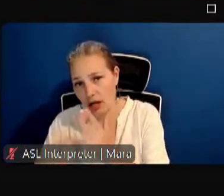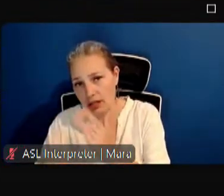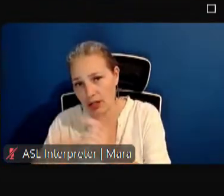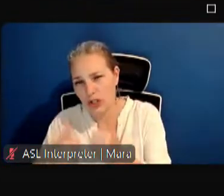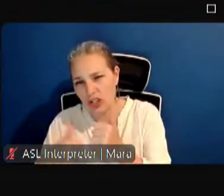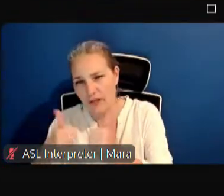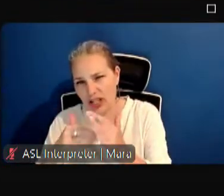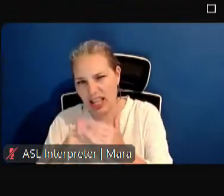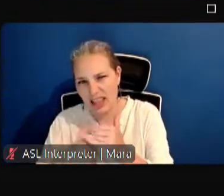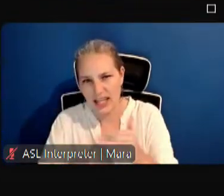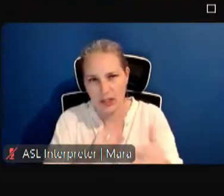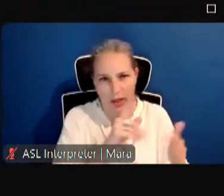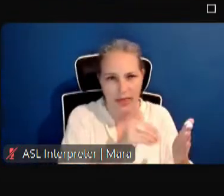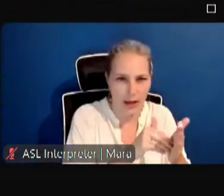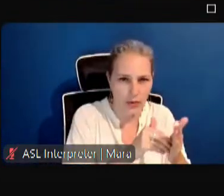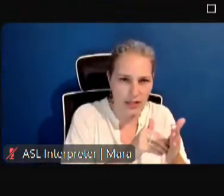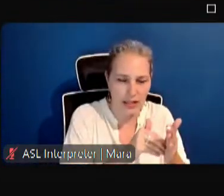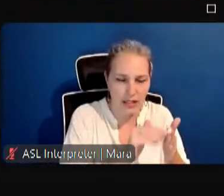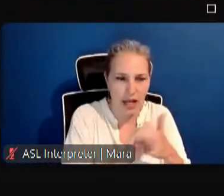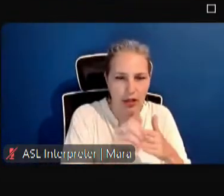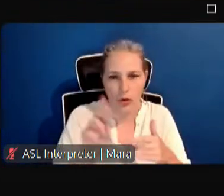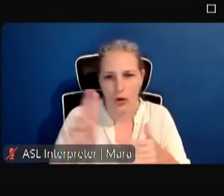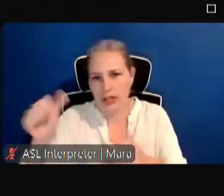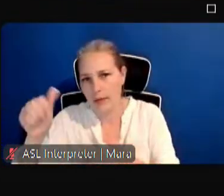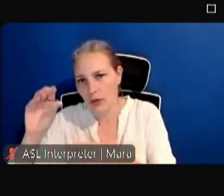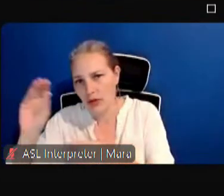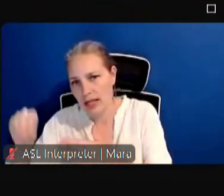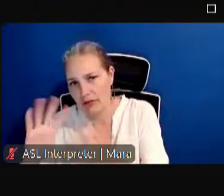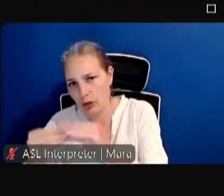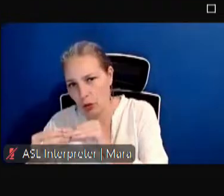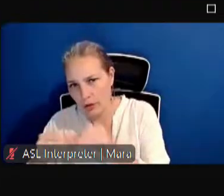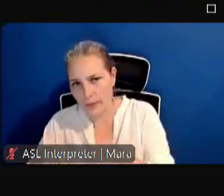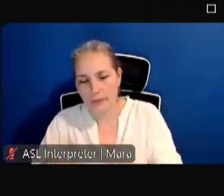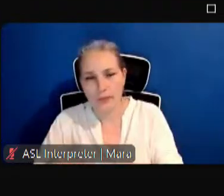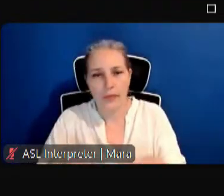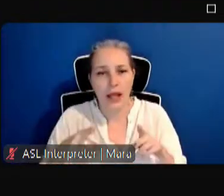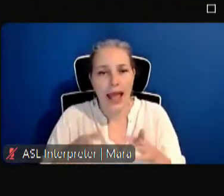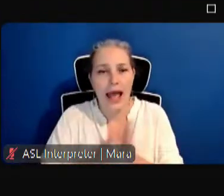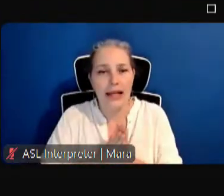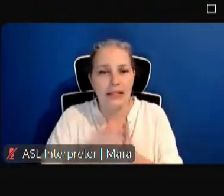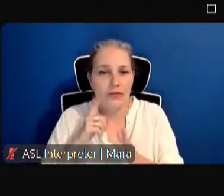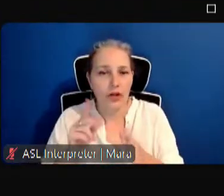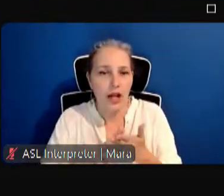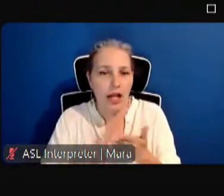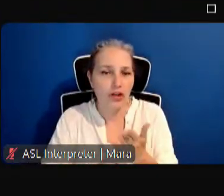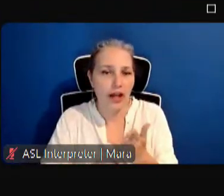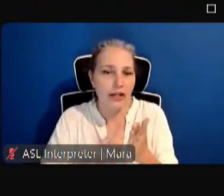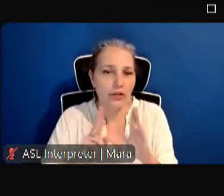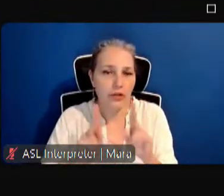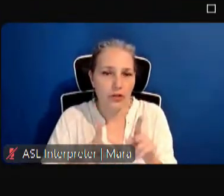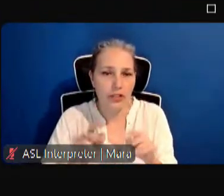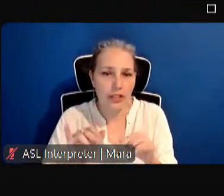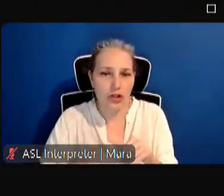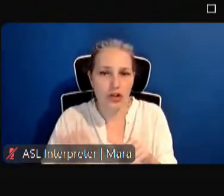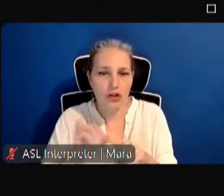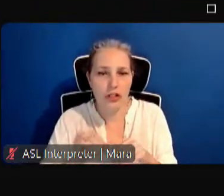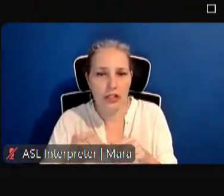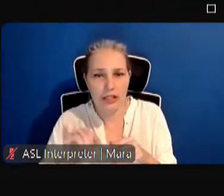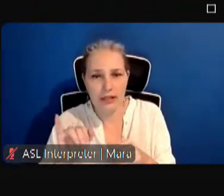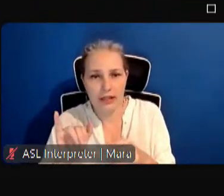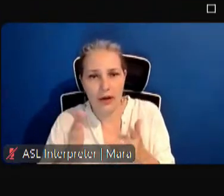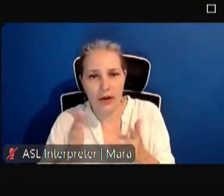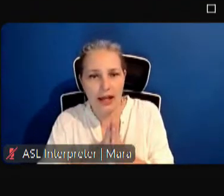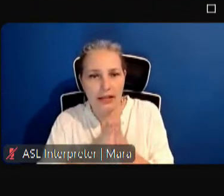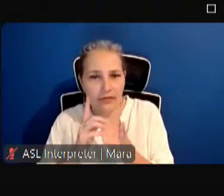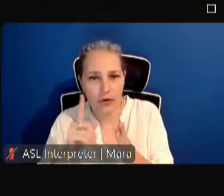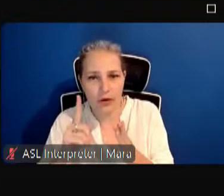Check for contractor's insurance. You're going to want to ask for proof of general liability insurance. Ask about the coverage limits, the effective and